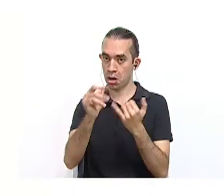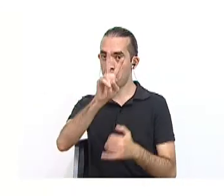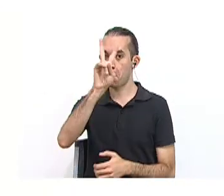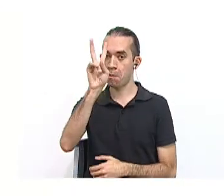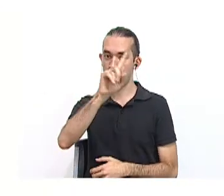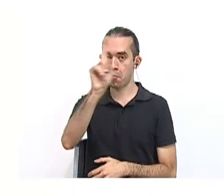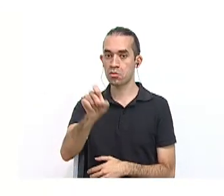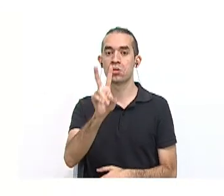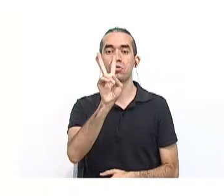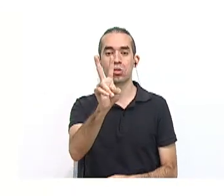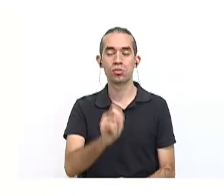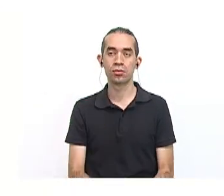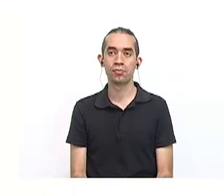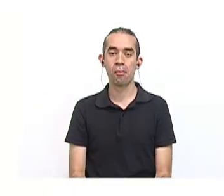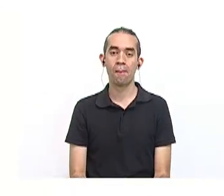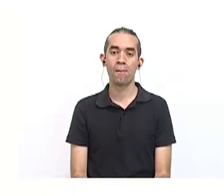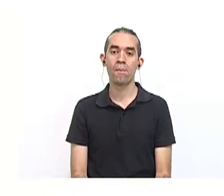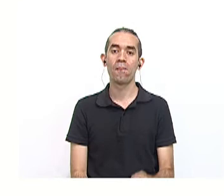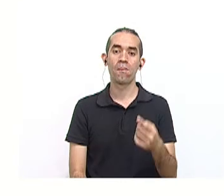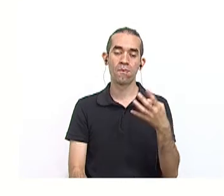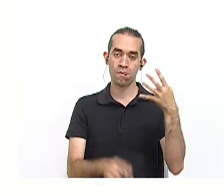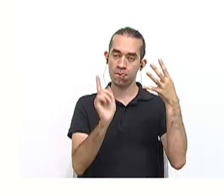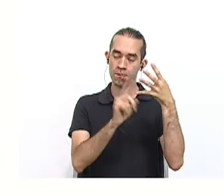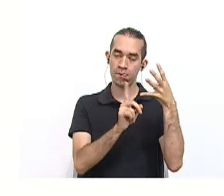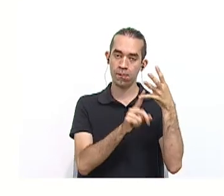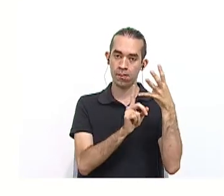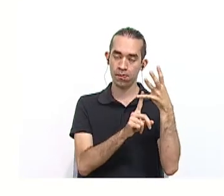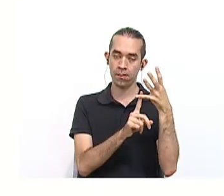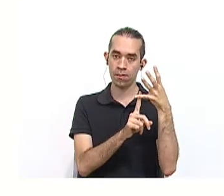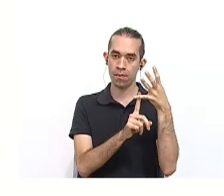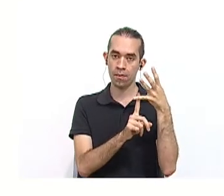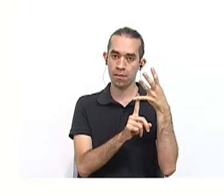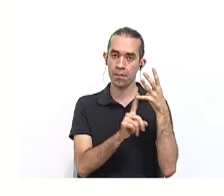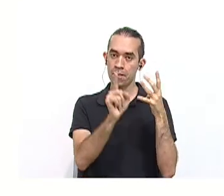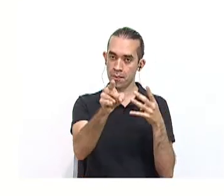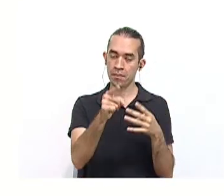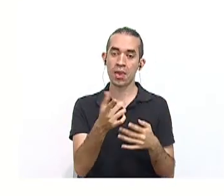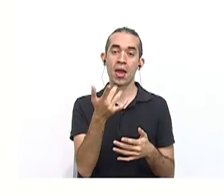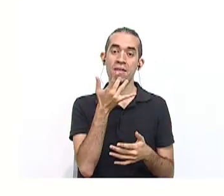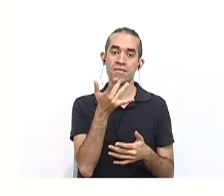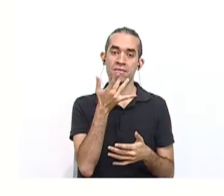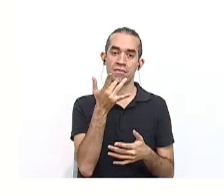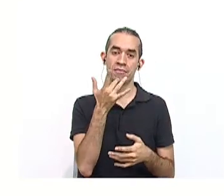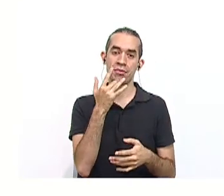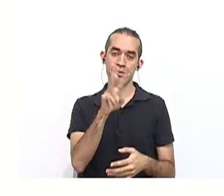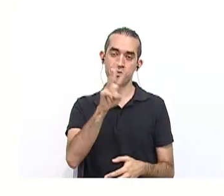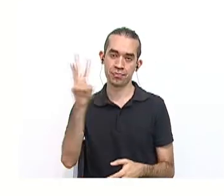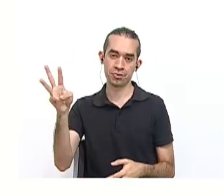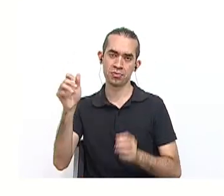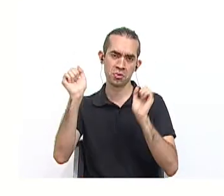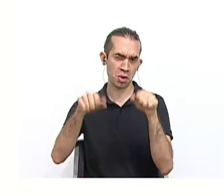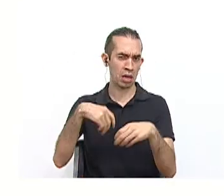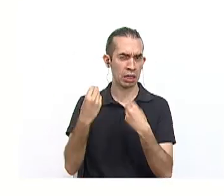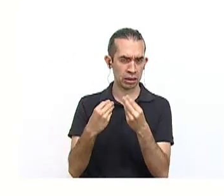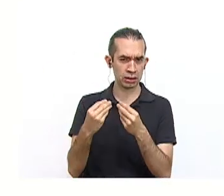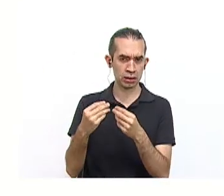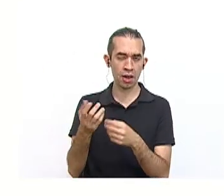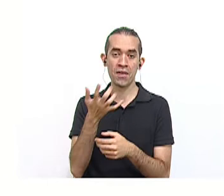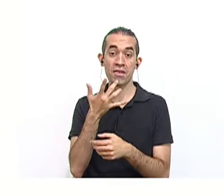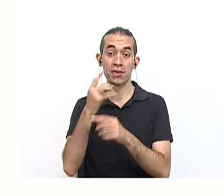questions. Question number 4. To remember your favorite websites, you can use the bookmark